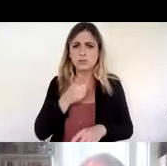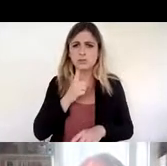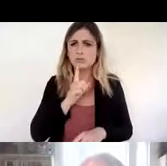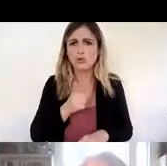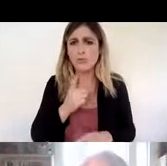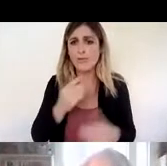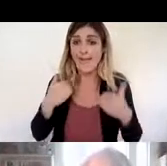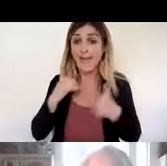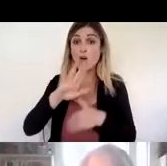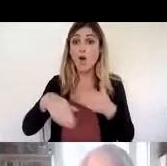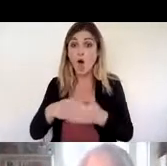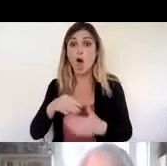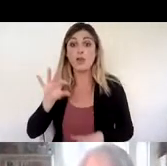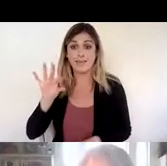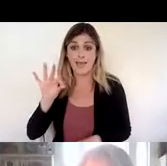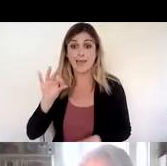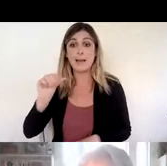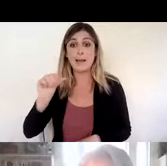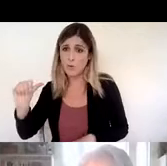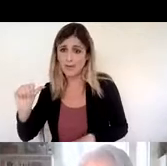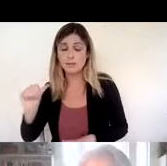in one of them, but they do have all nine.